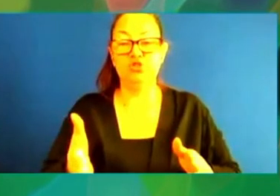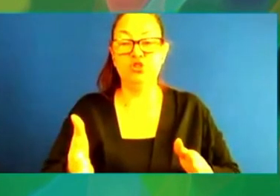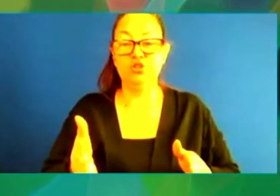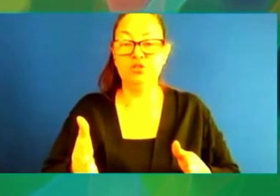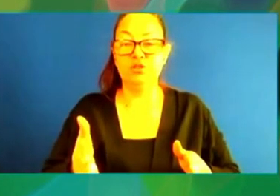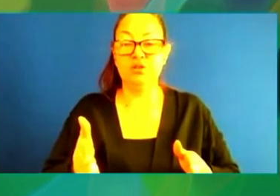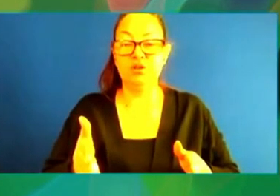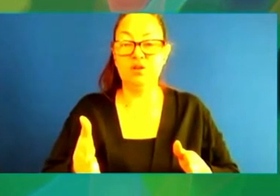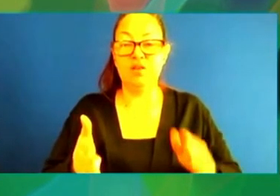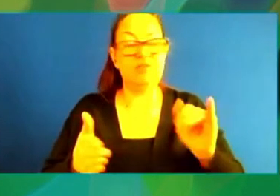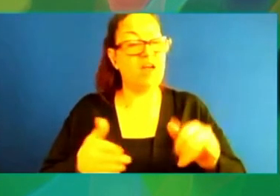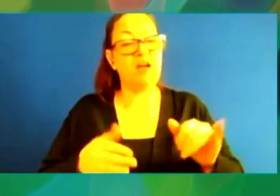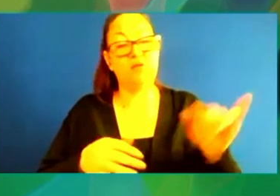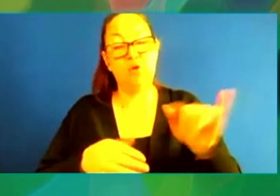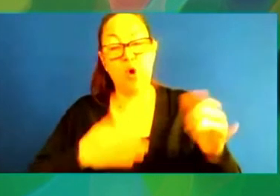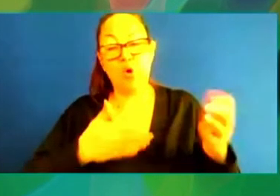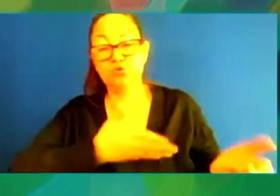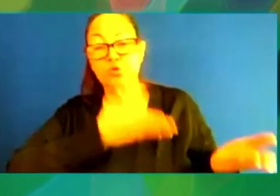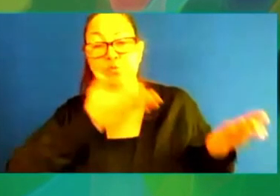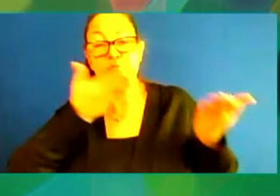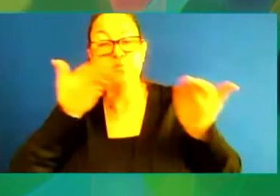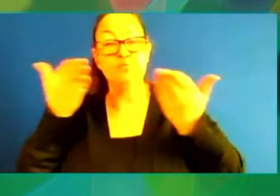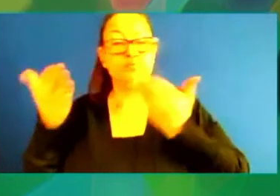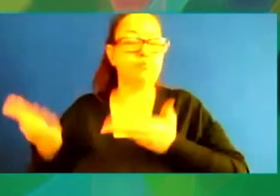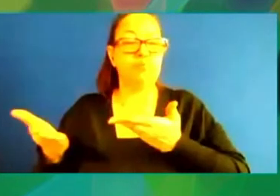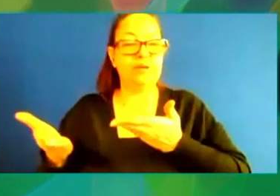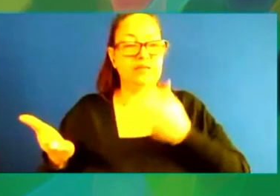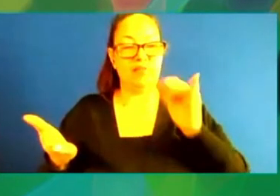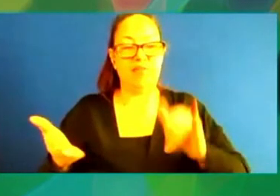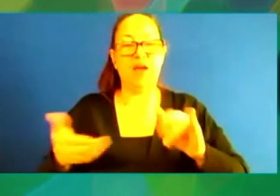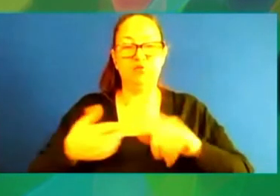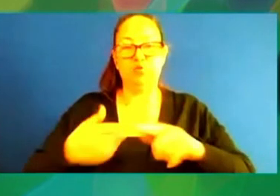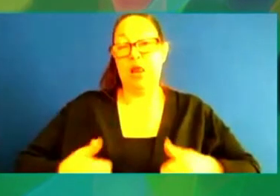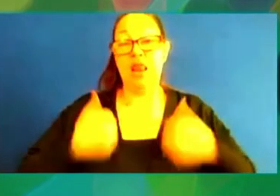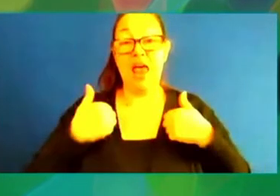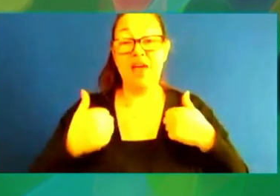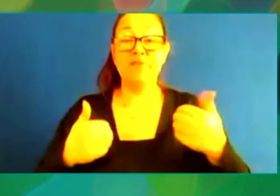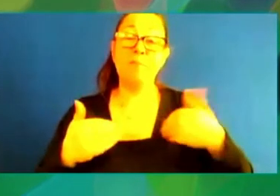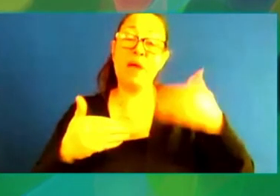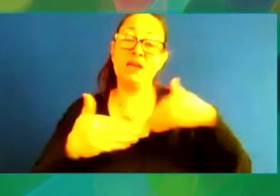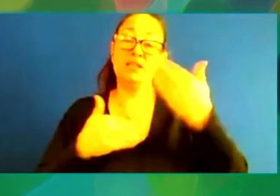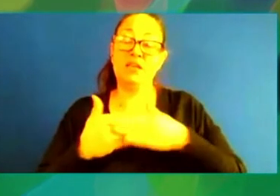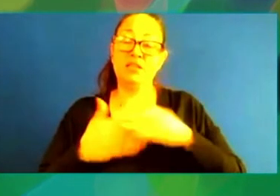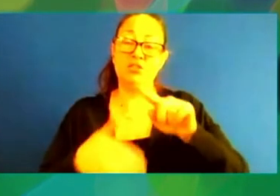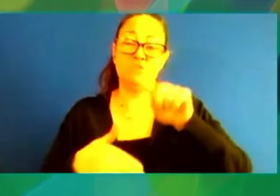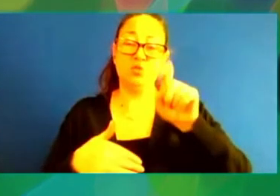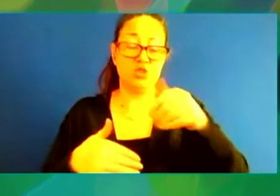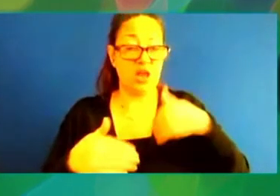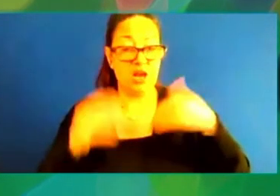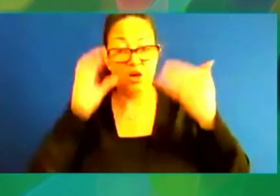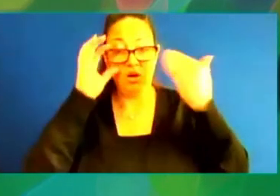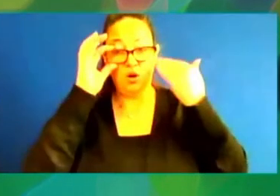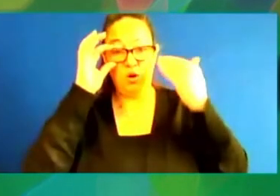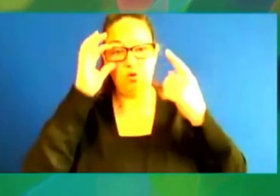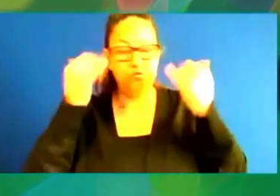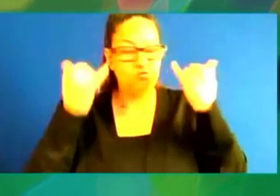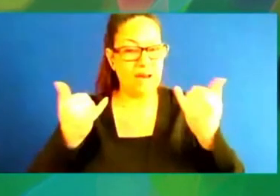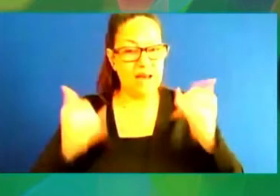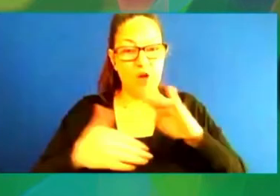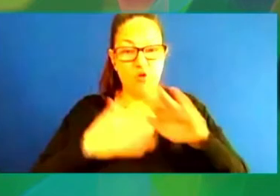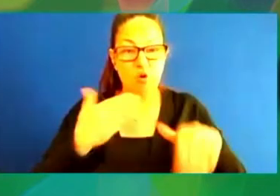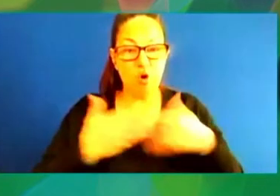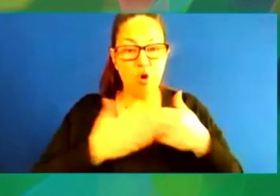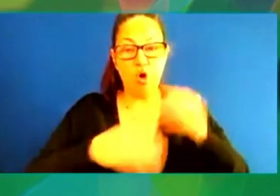that also brings this event into fruition. My next question, I'm curious, and because I know right now you're all working